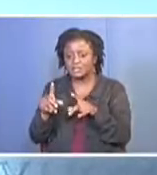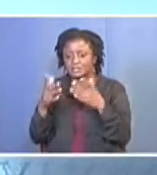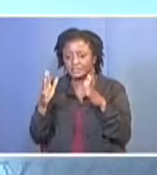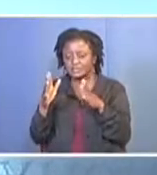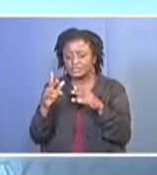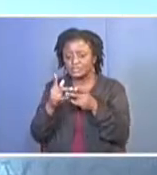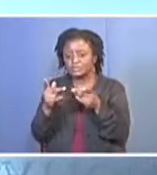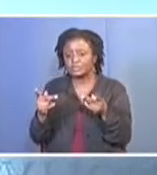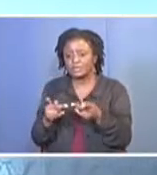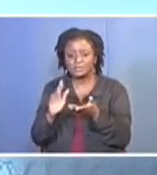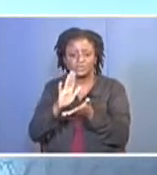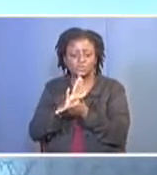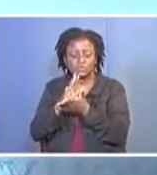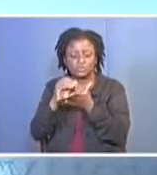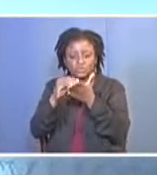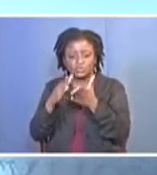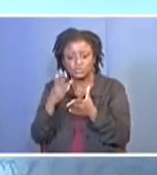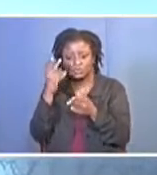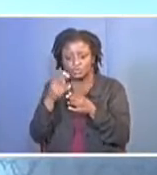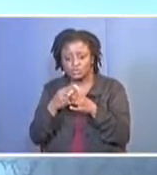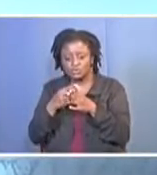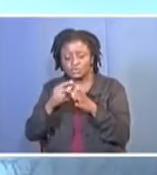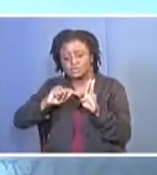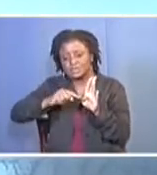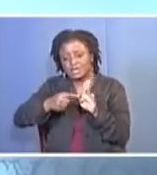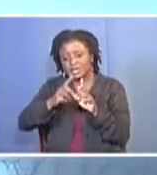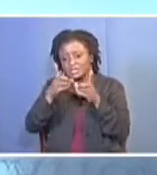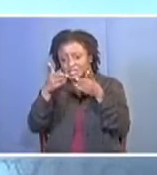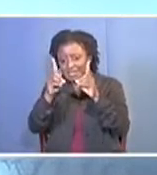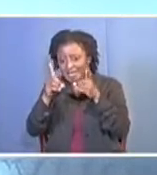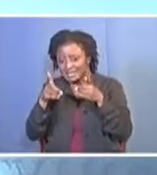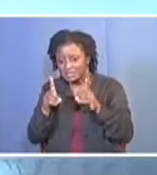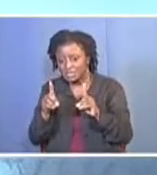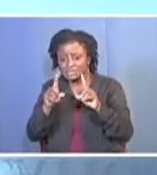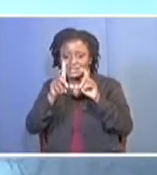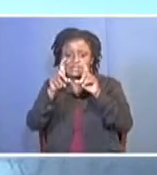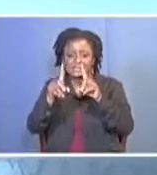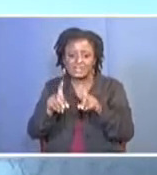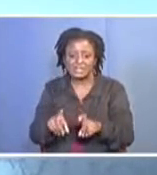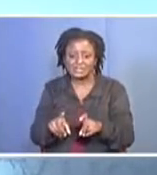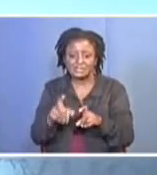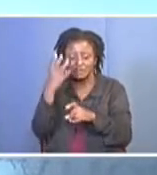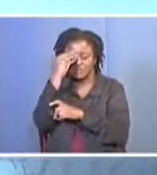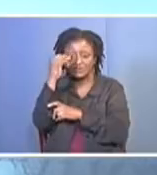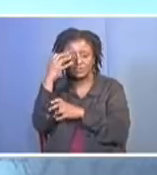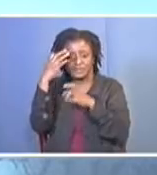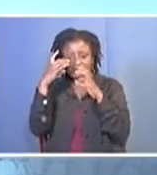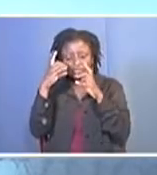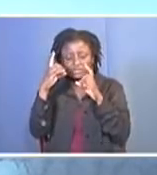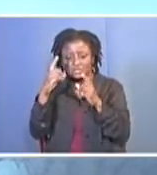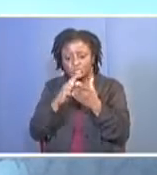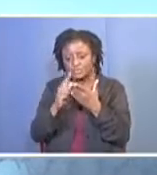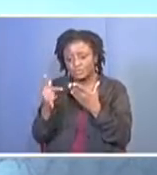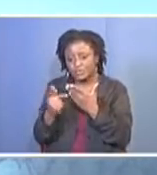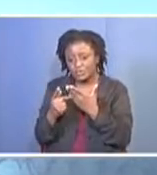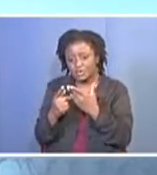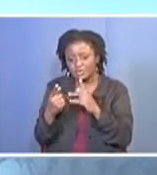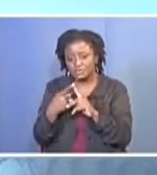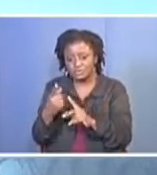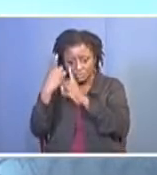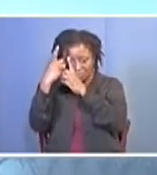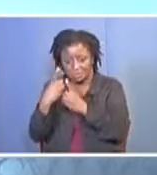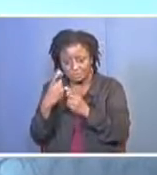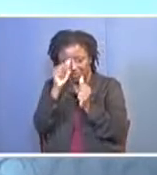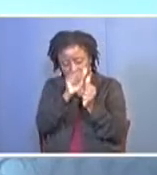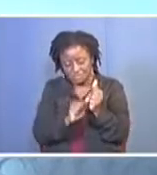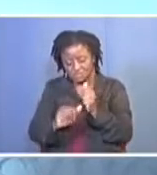school students will soon begin diagnostic testing. The Ministry of Education initiatives aimed at determining each child's level